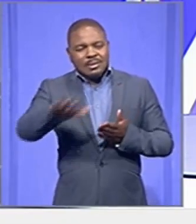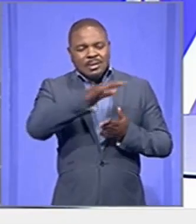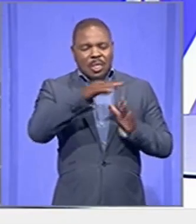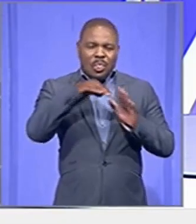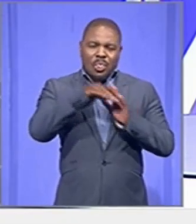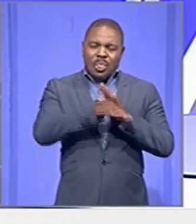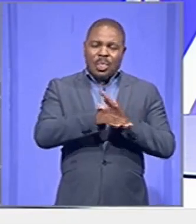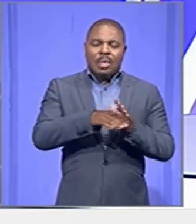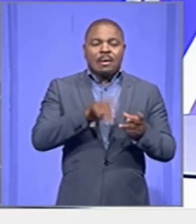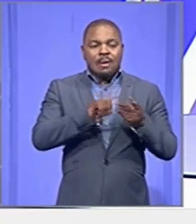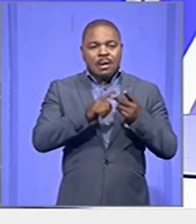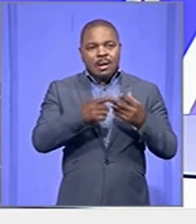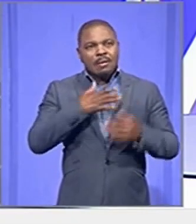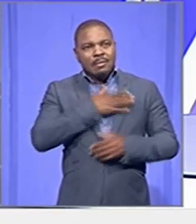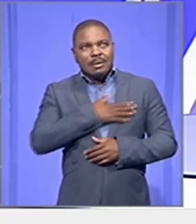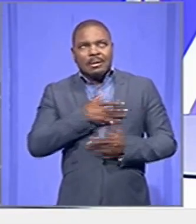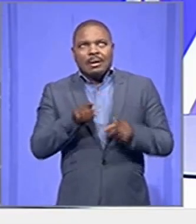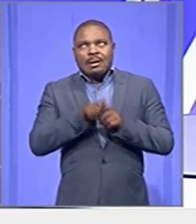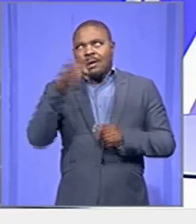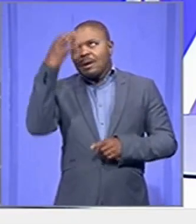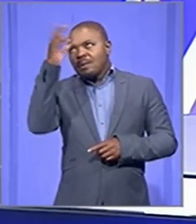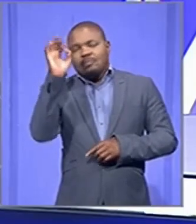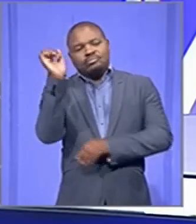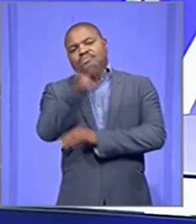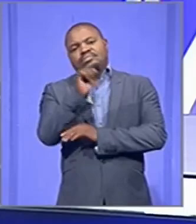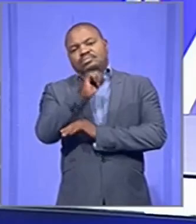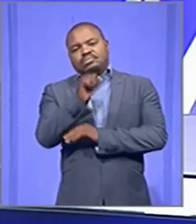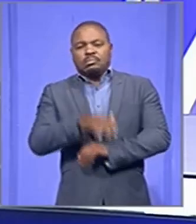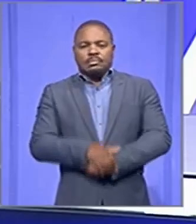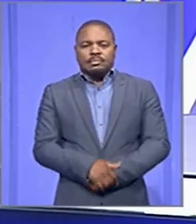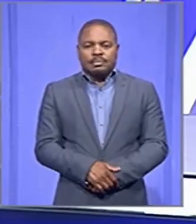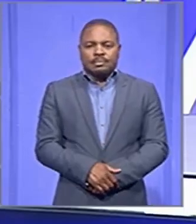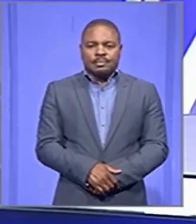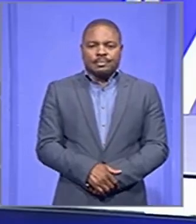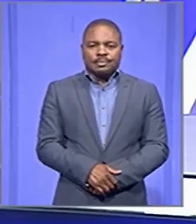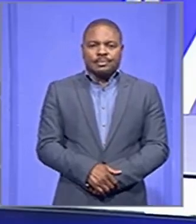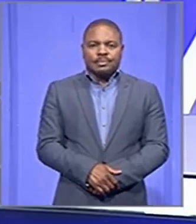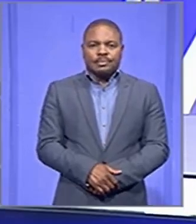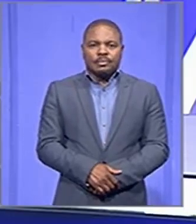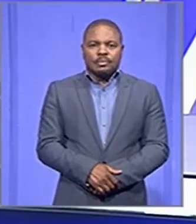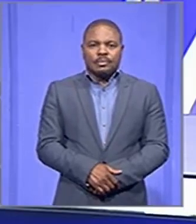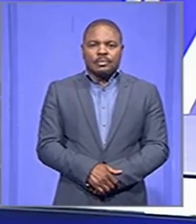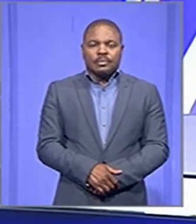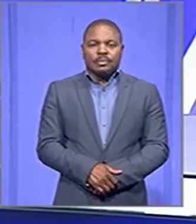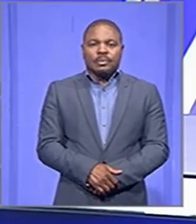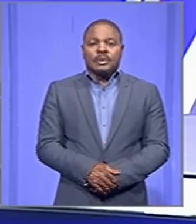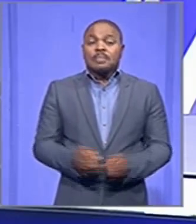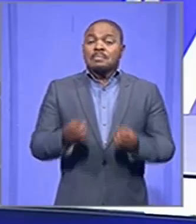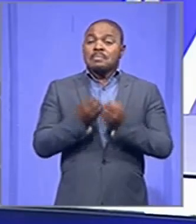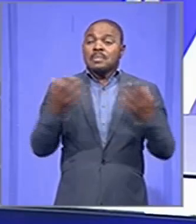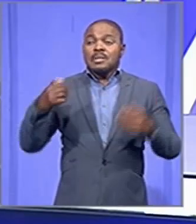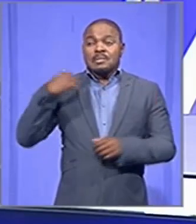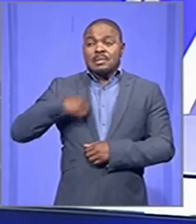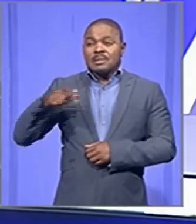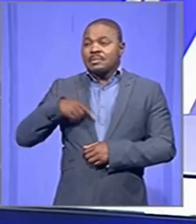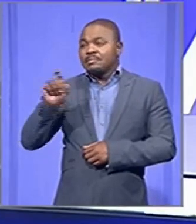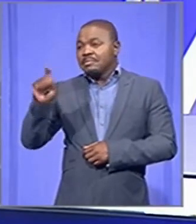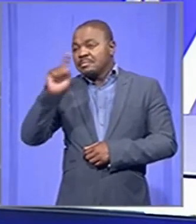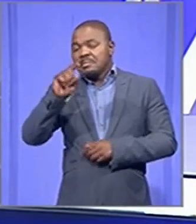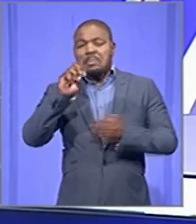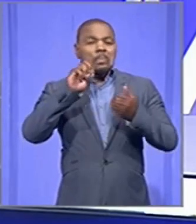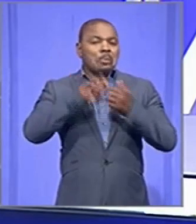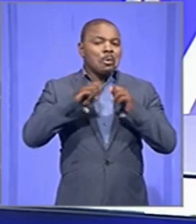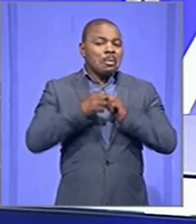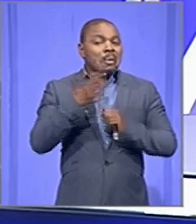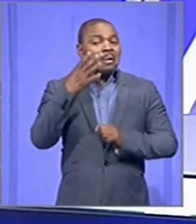mme ba ne ba ikutlwa eka mmuso o ba lebetse. Jalo ka ha bomasepala ba bangata ba tobane le